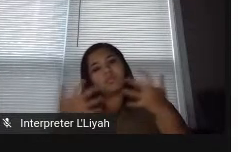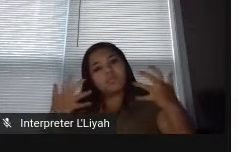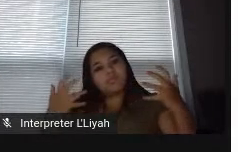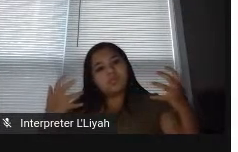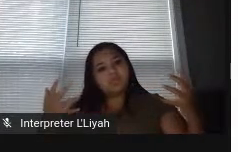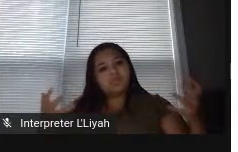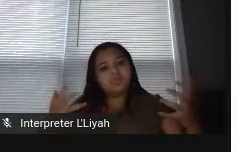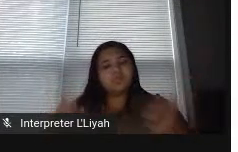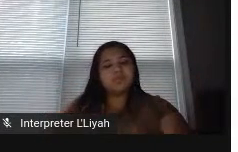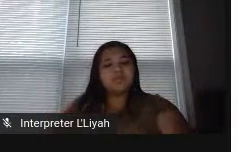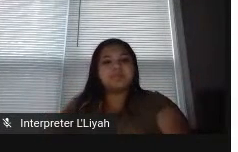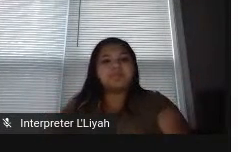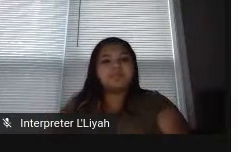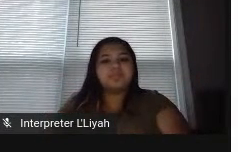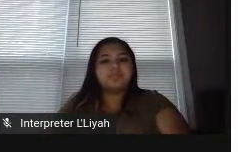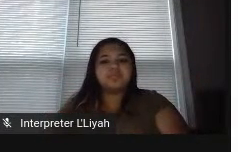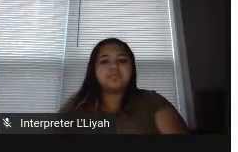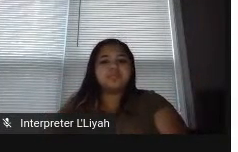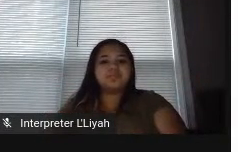them,